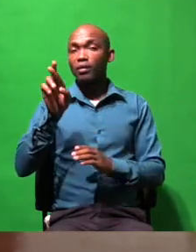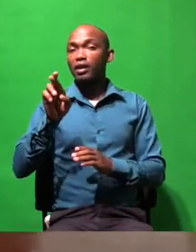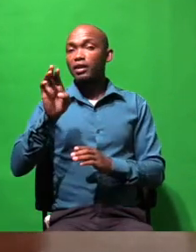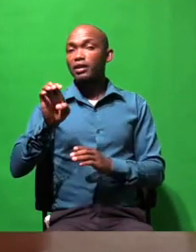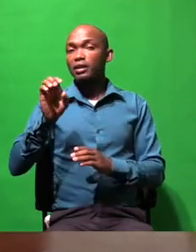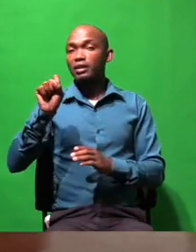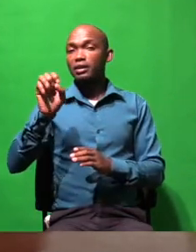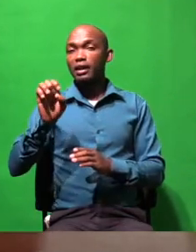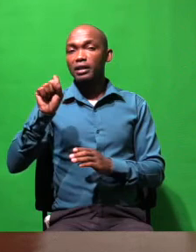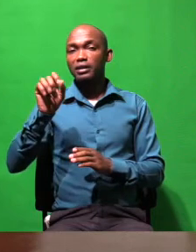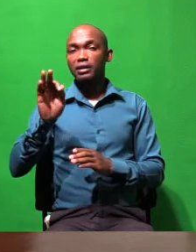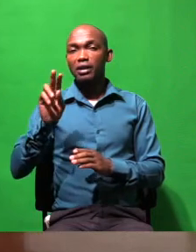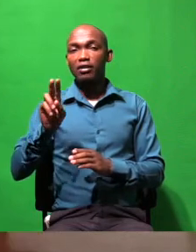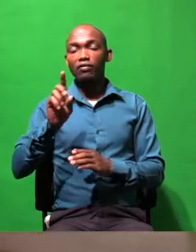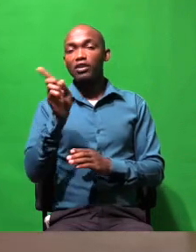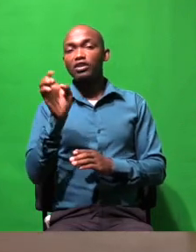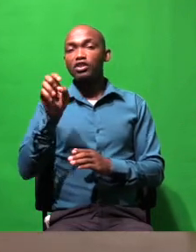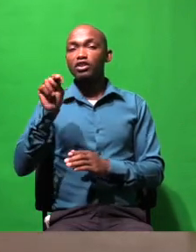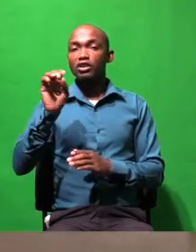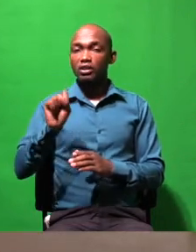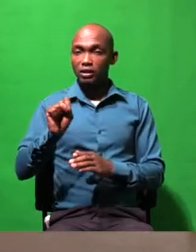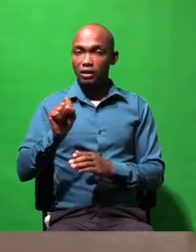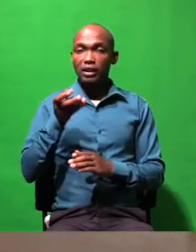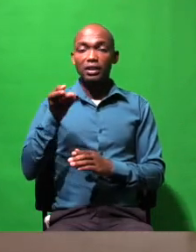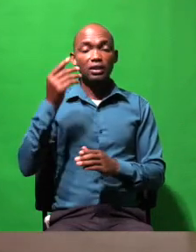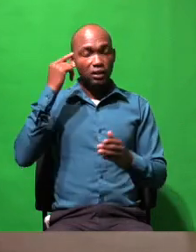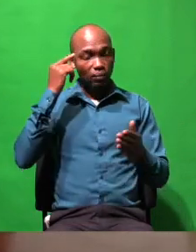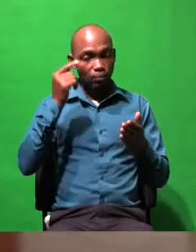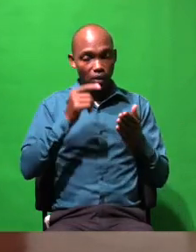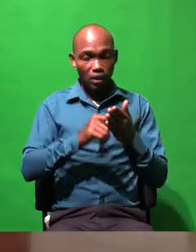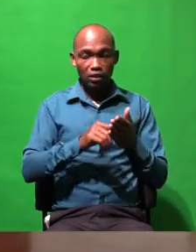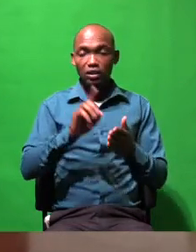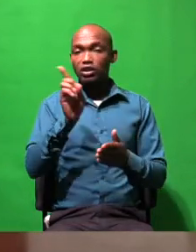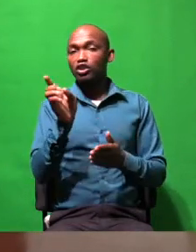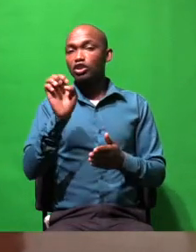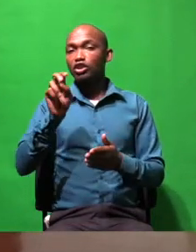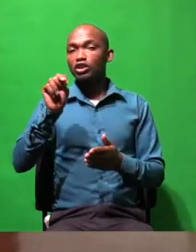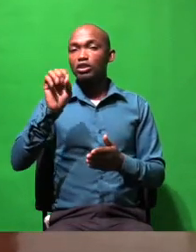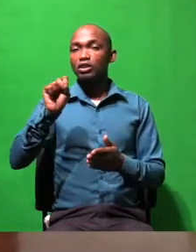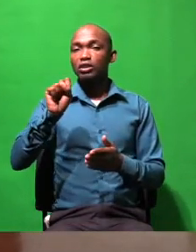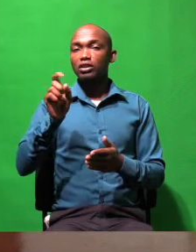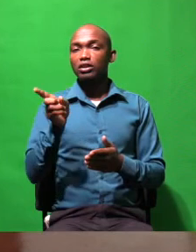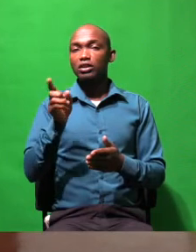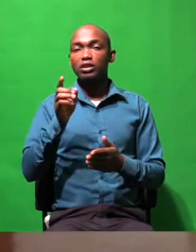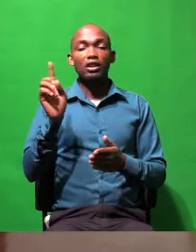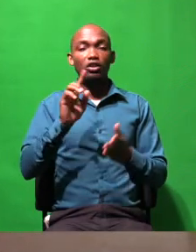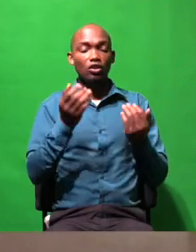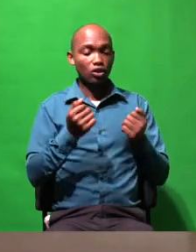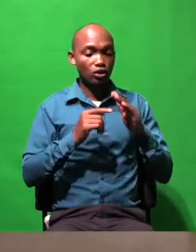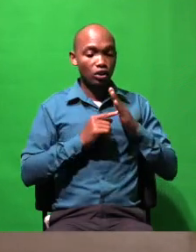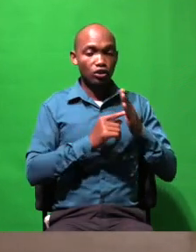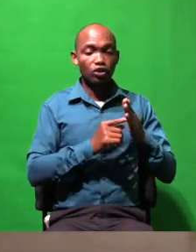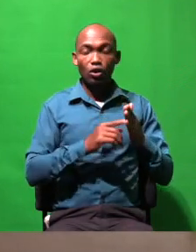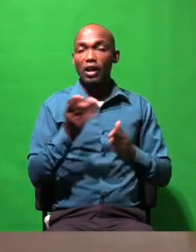a recessive gene. So this gene cannot show